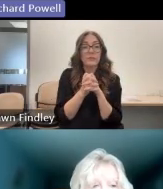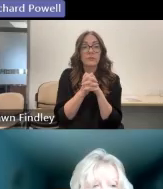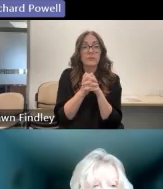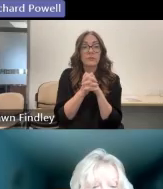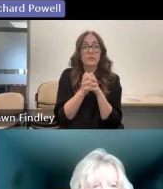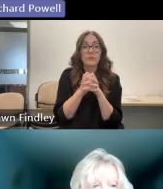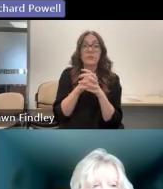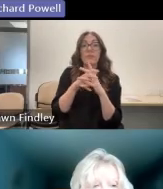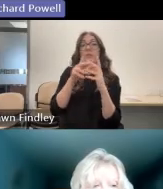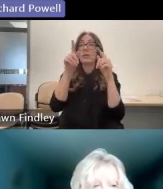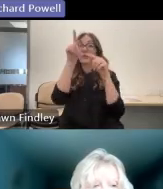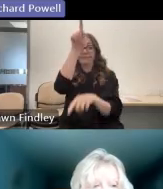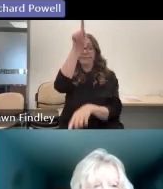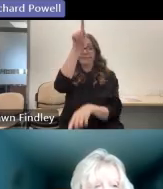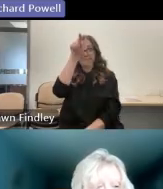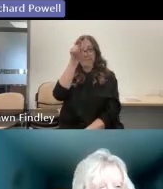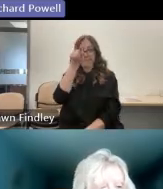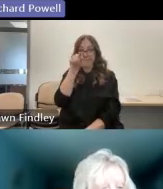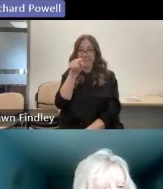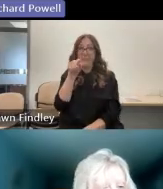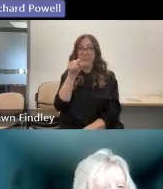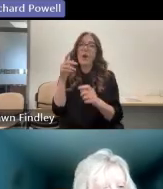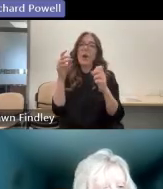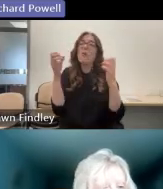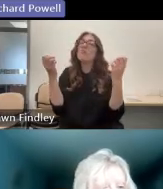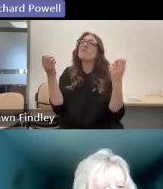Moving down the screen a little bit, we've got brightness.